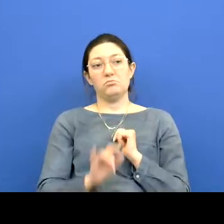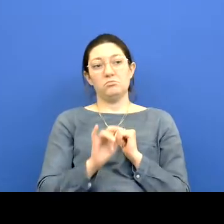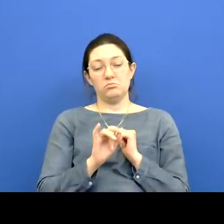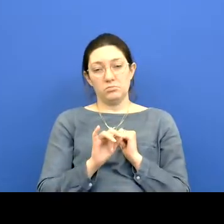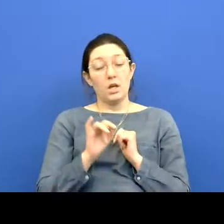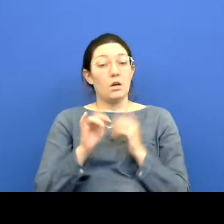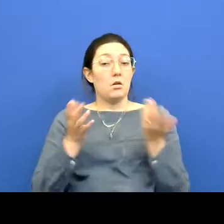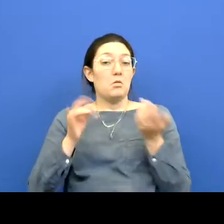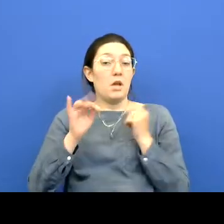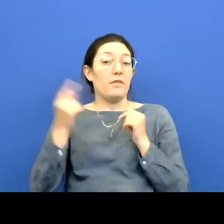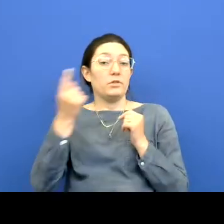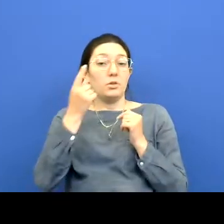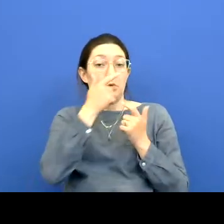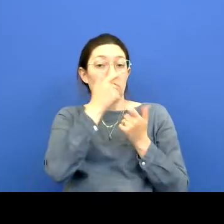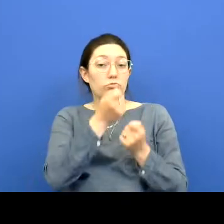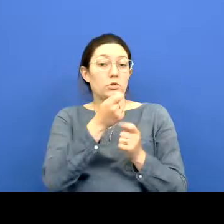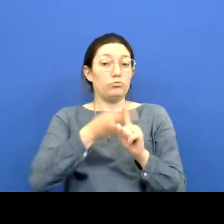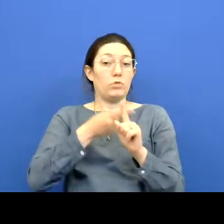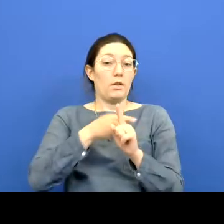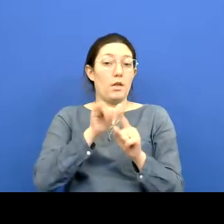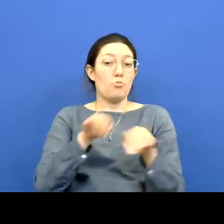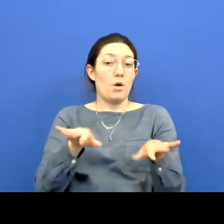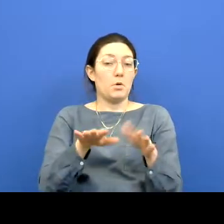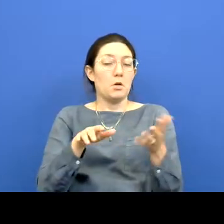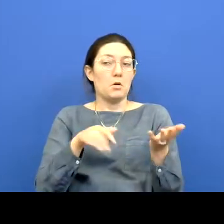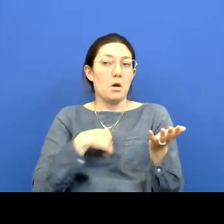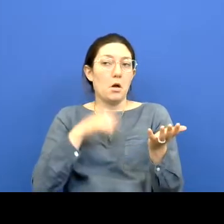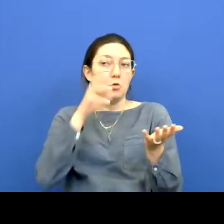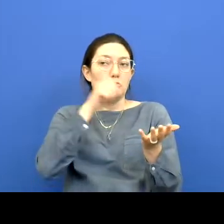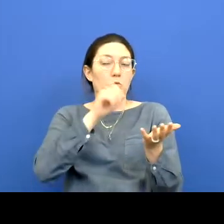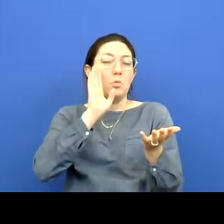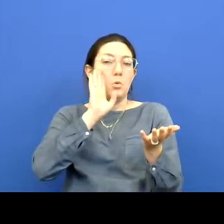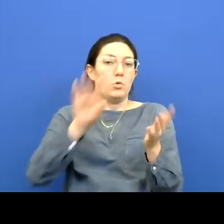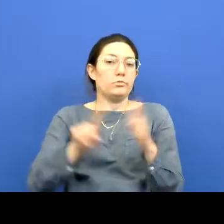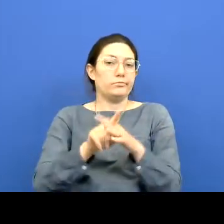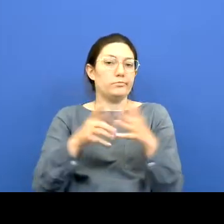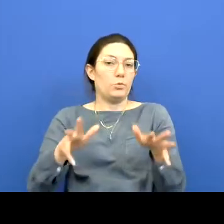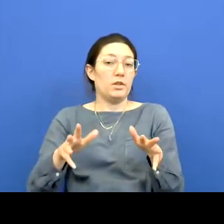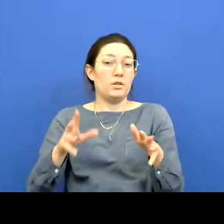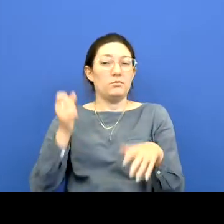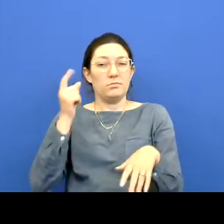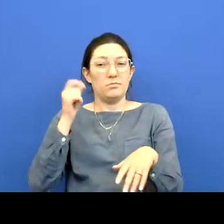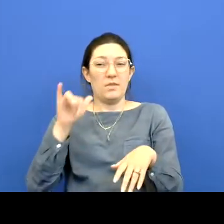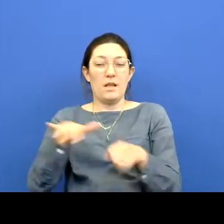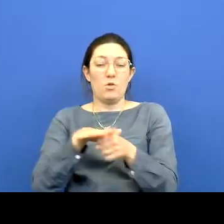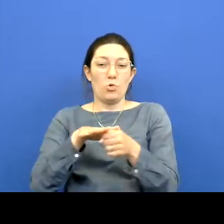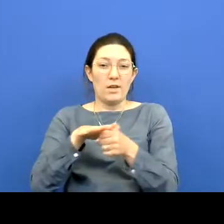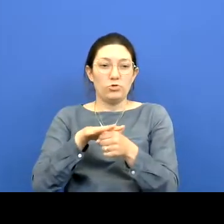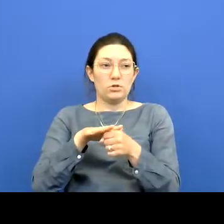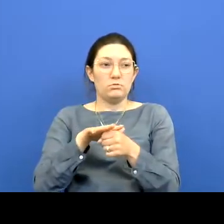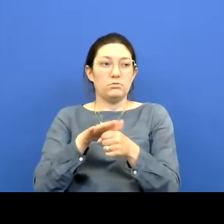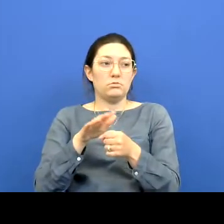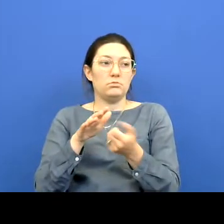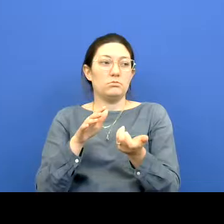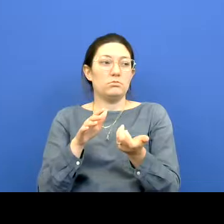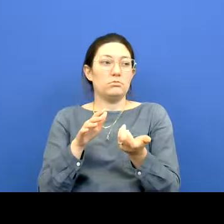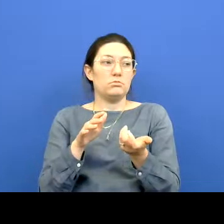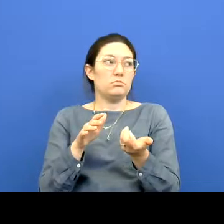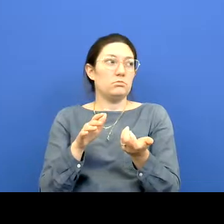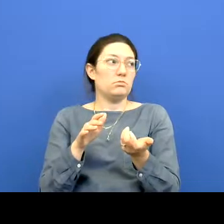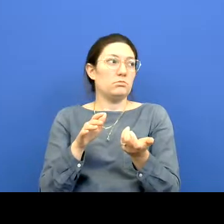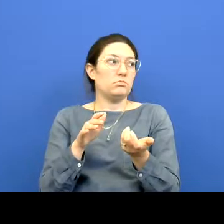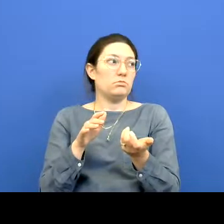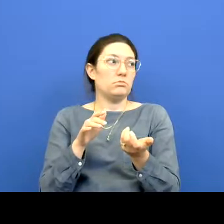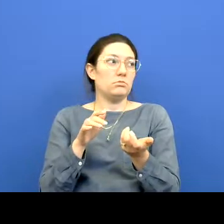now. And I think also given its location, I don't consider it to be terribly